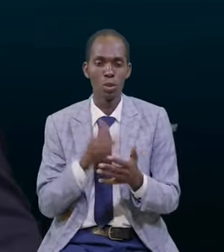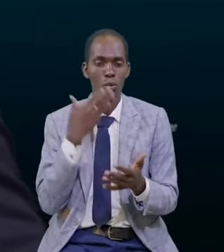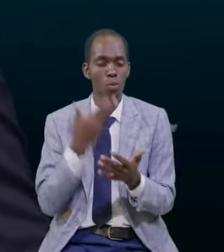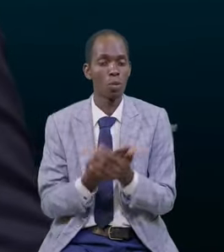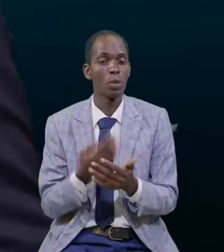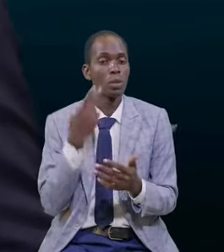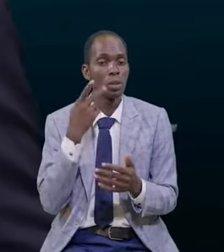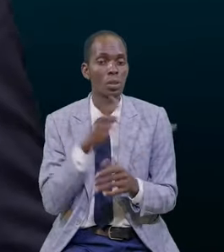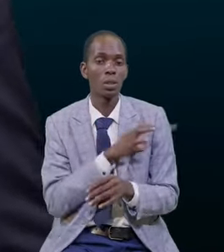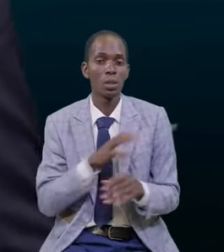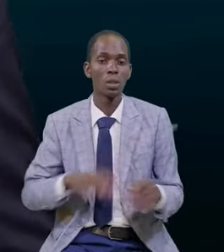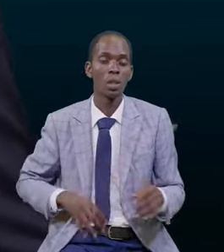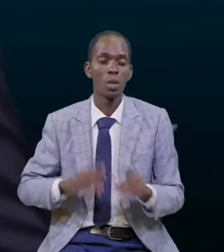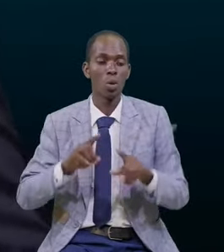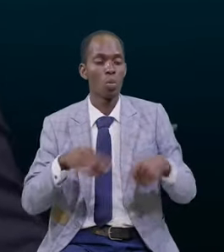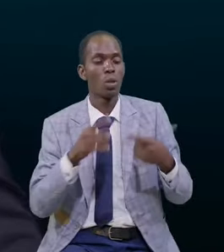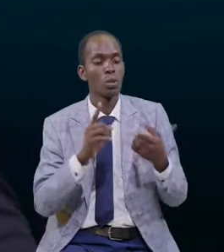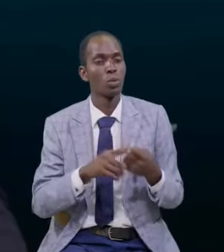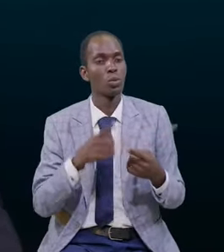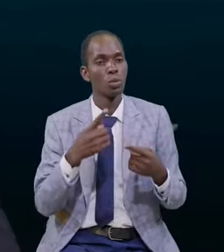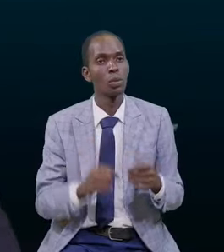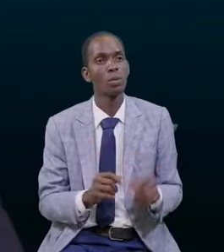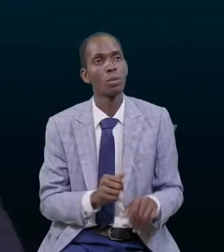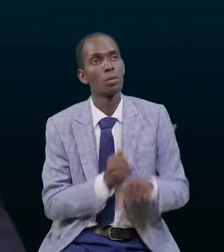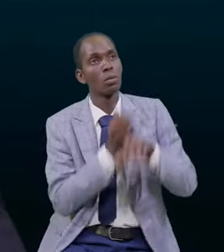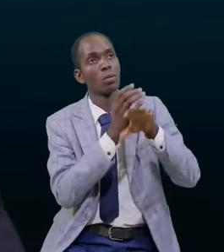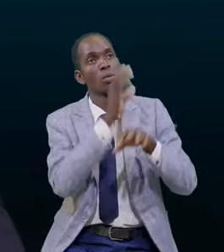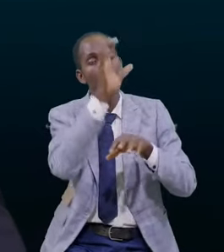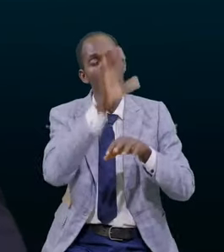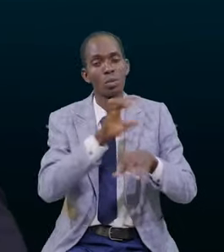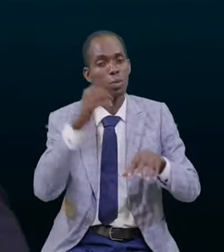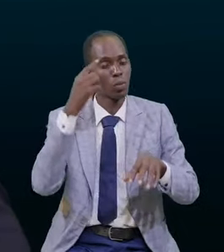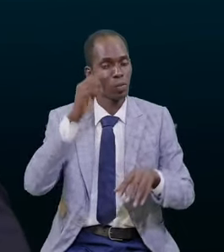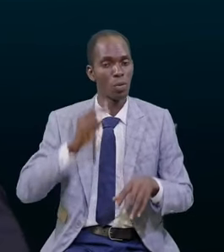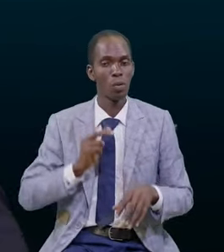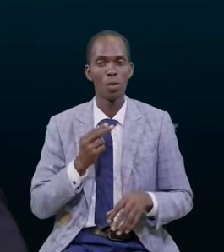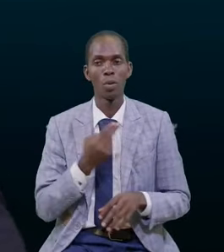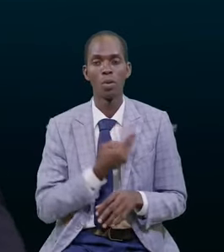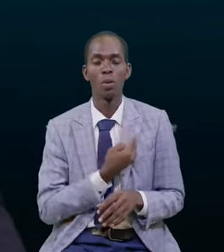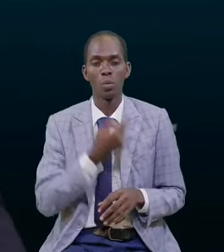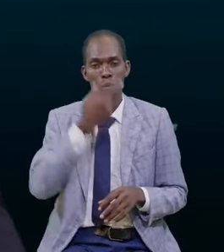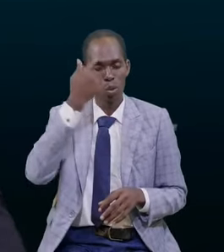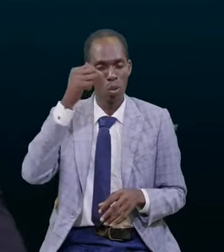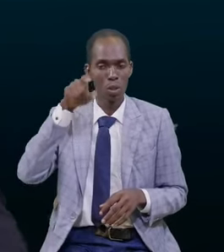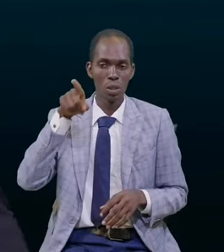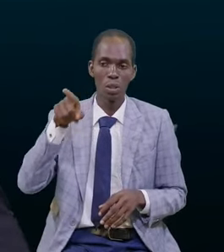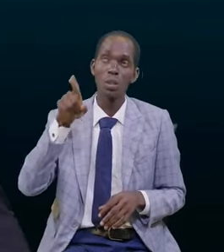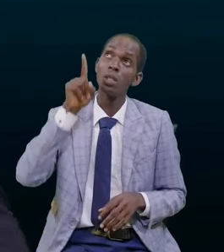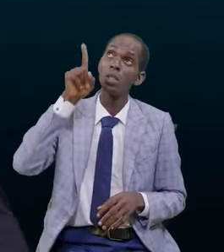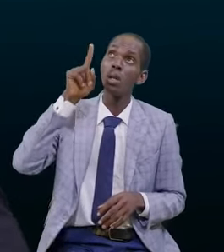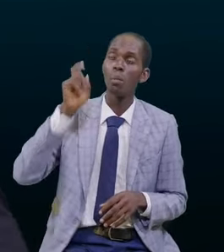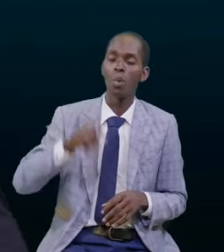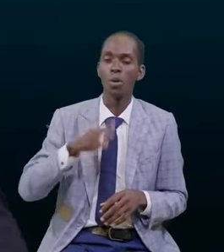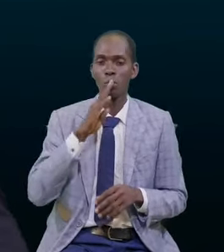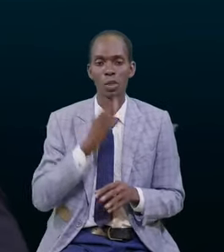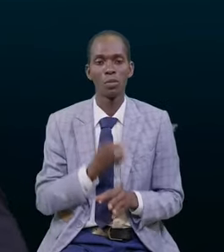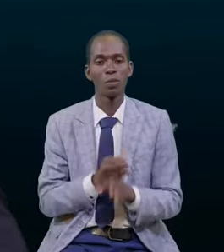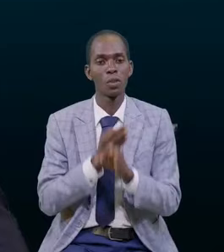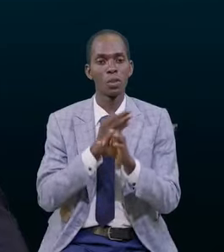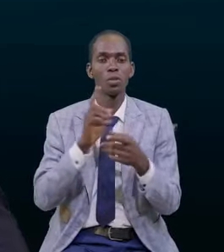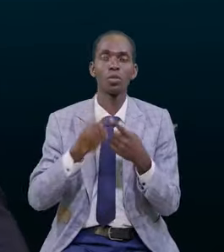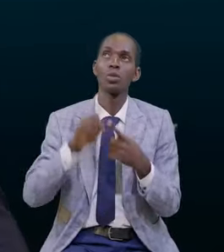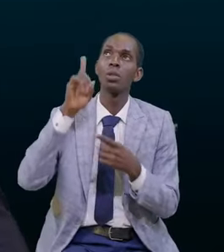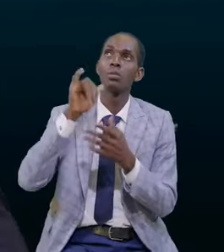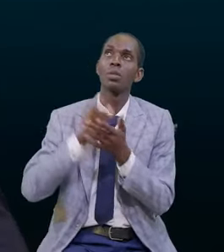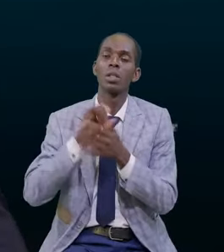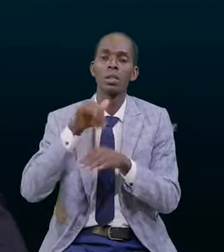end was to be faithful to the one that appointed him you remember in John's gospel chapter 9:4 he told those people